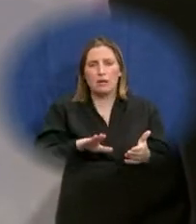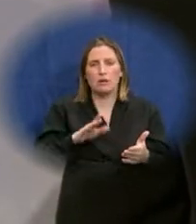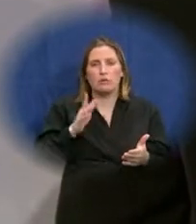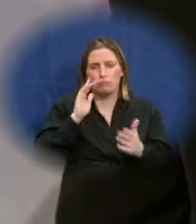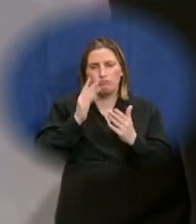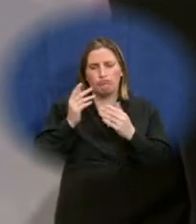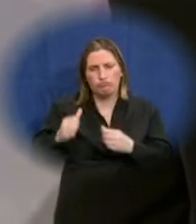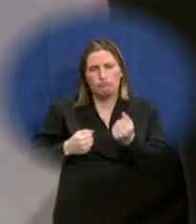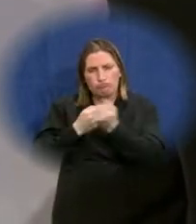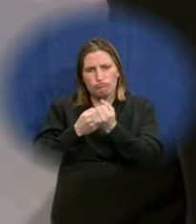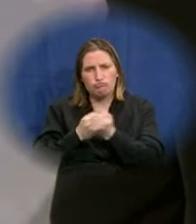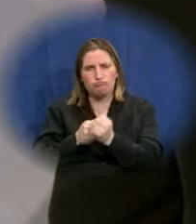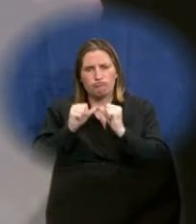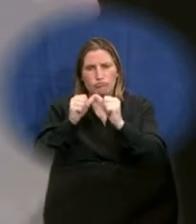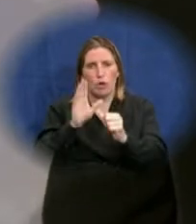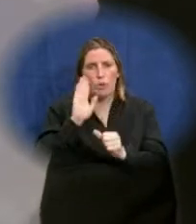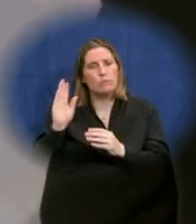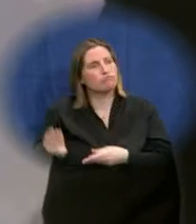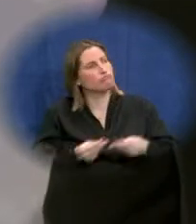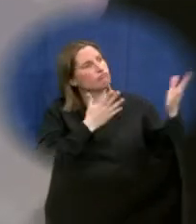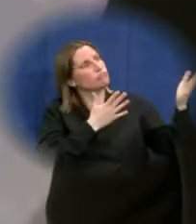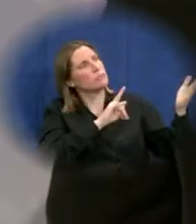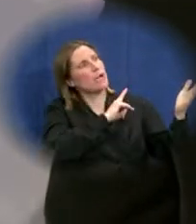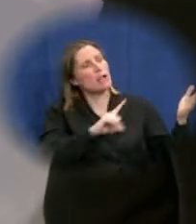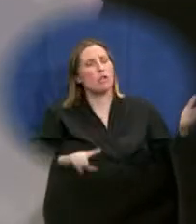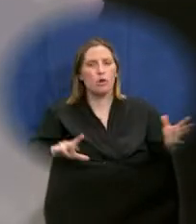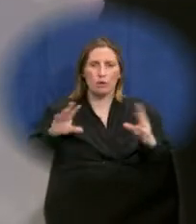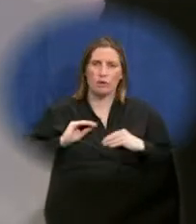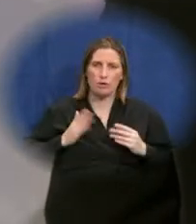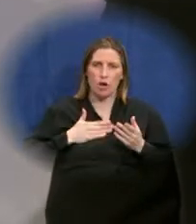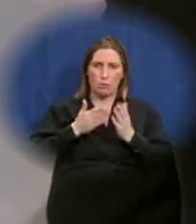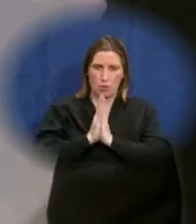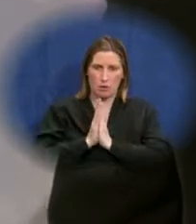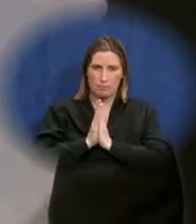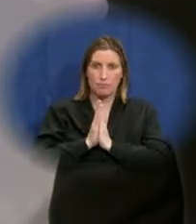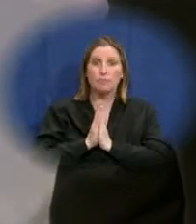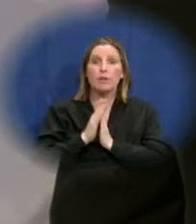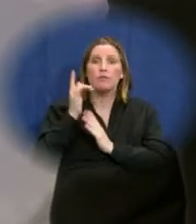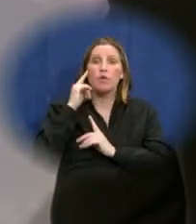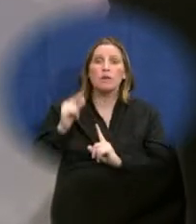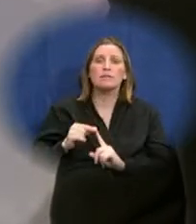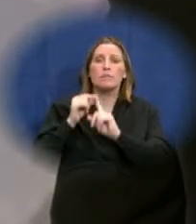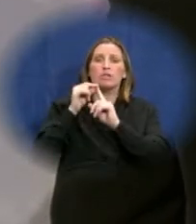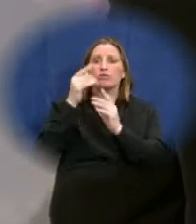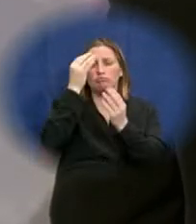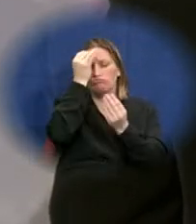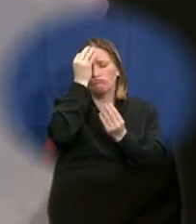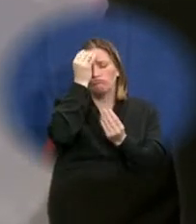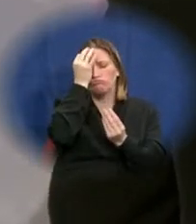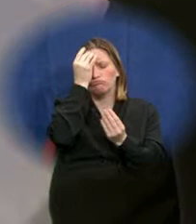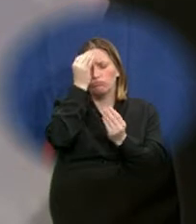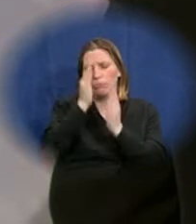Lord. Lord, hear our prayer. And for the special intentions in our own lives,